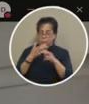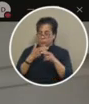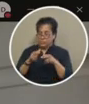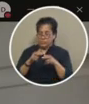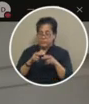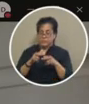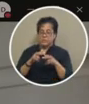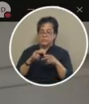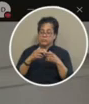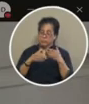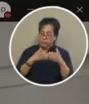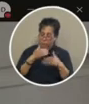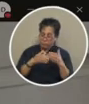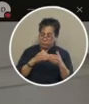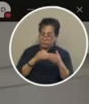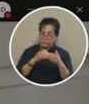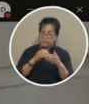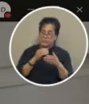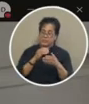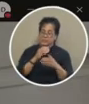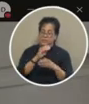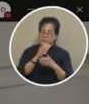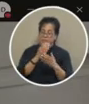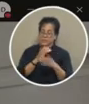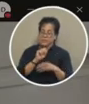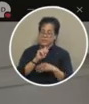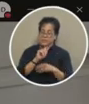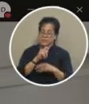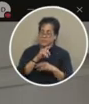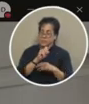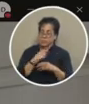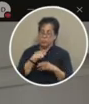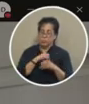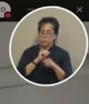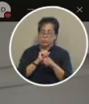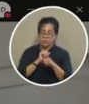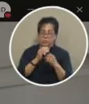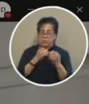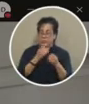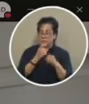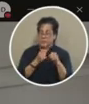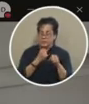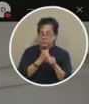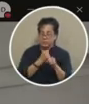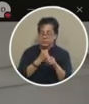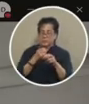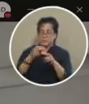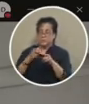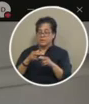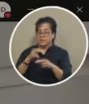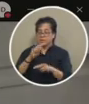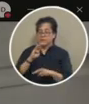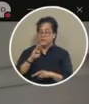walk you through the steps of this. This is something that we've been working on for a year. The name itself, Valle